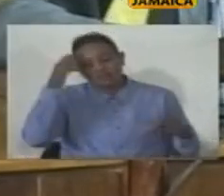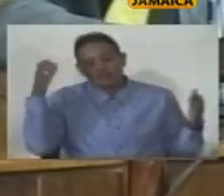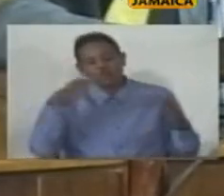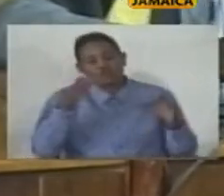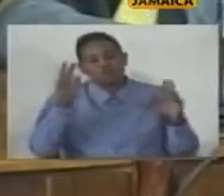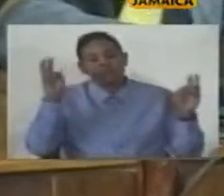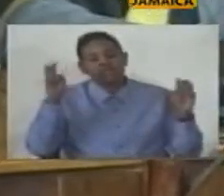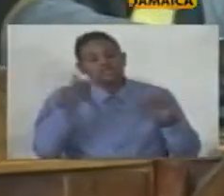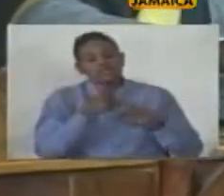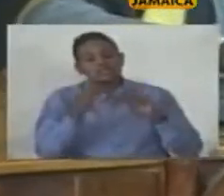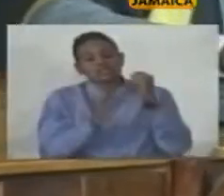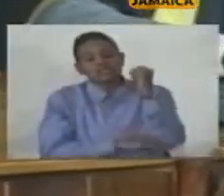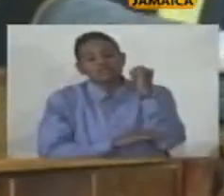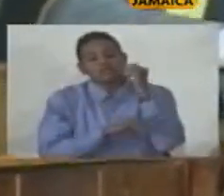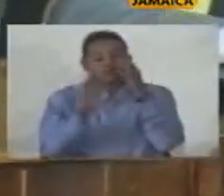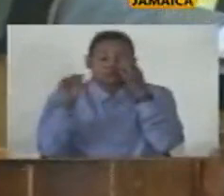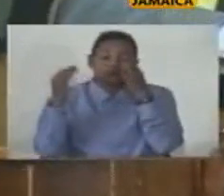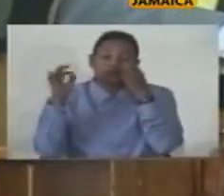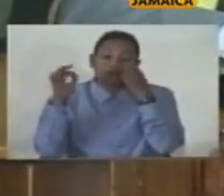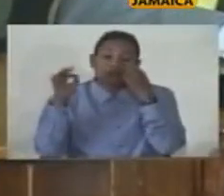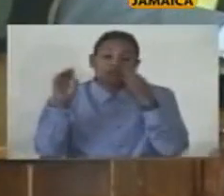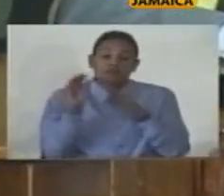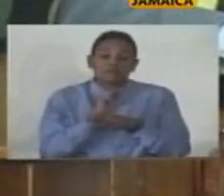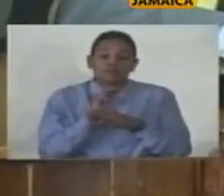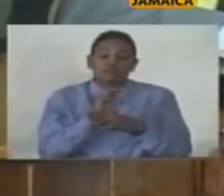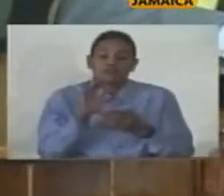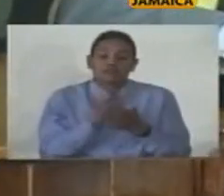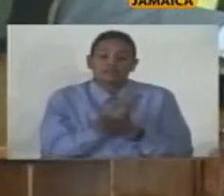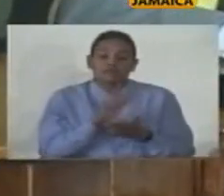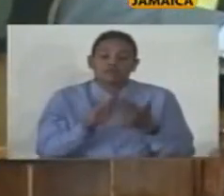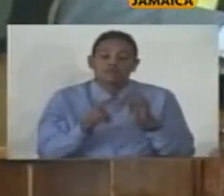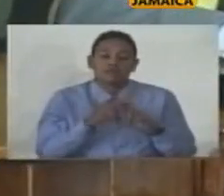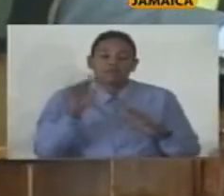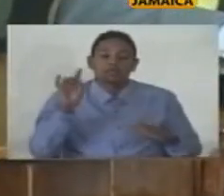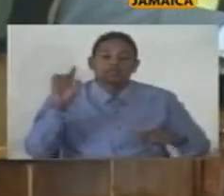9 September 2019. Ministry Paper number 81,